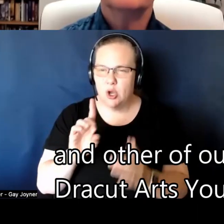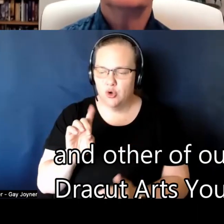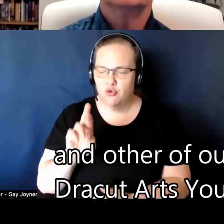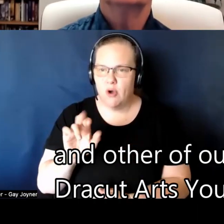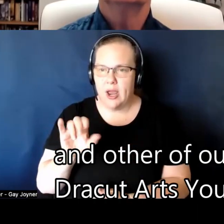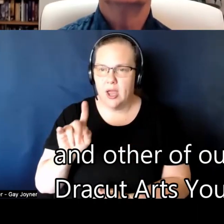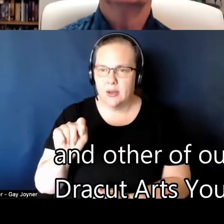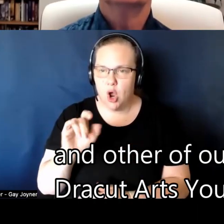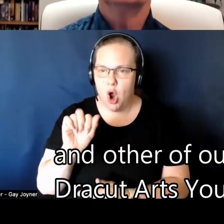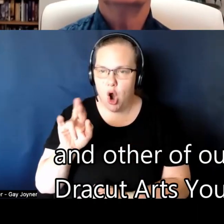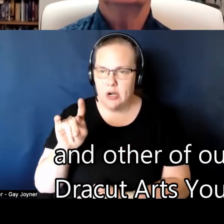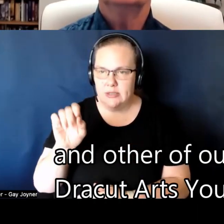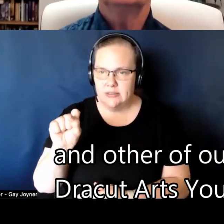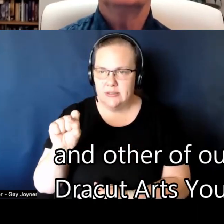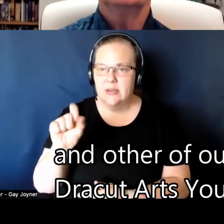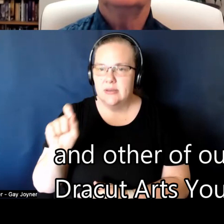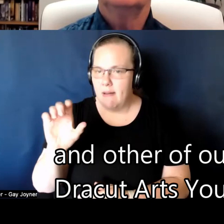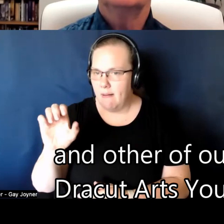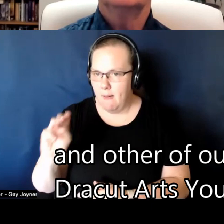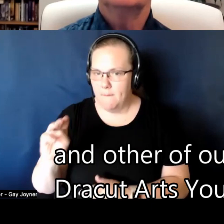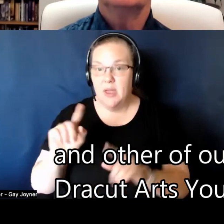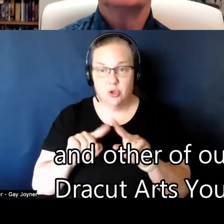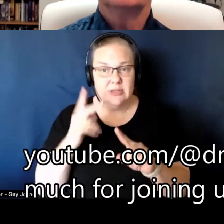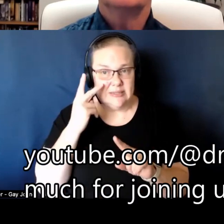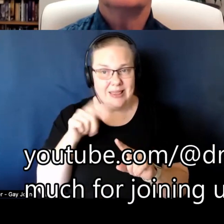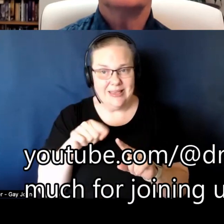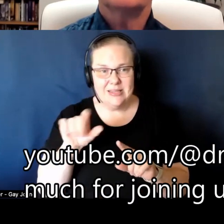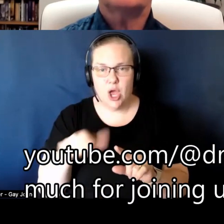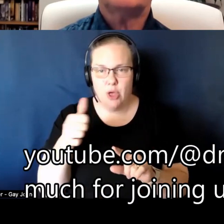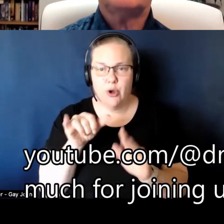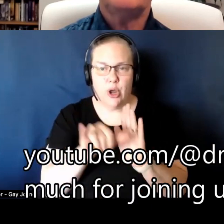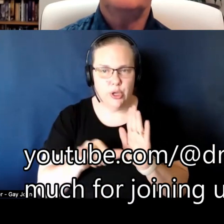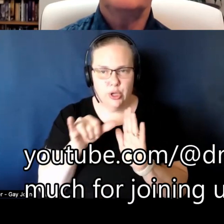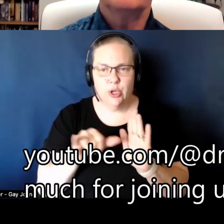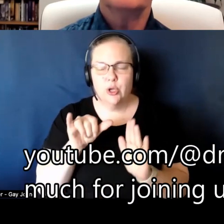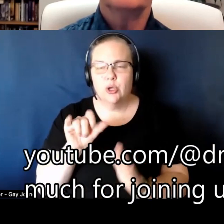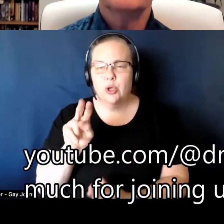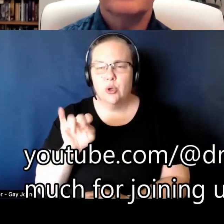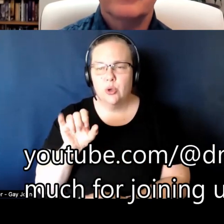our programs on the Dracut Arts YouTube channel. That's